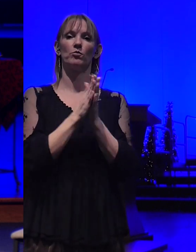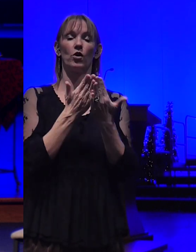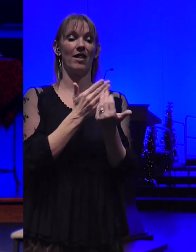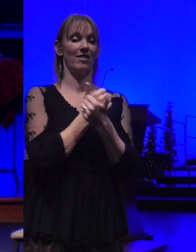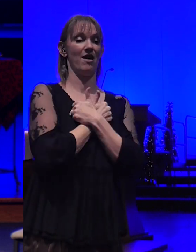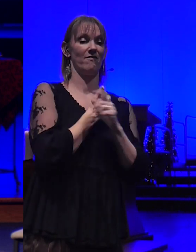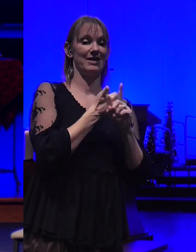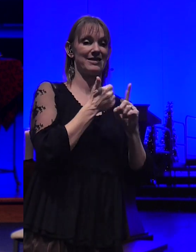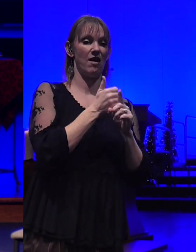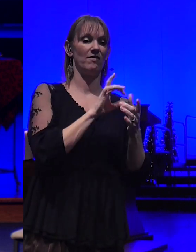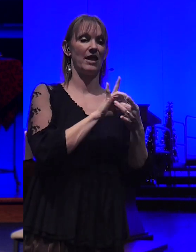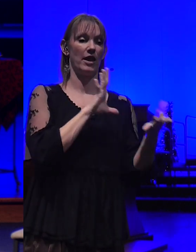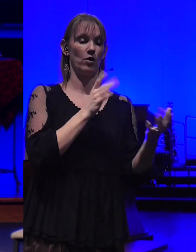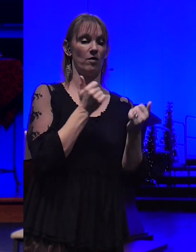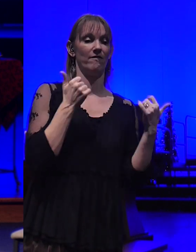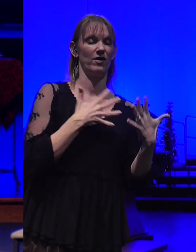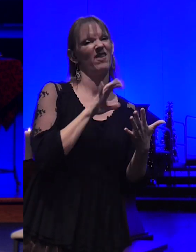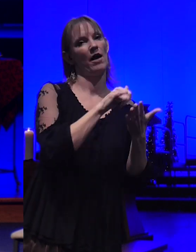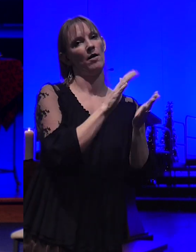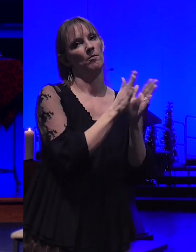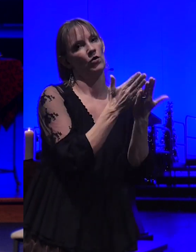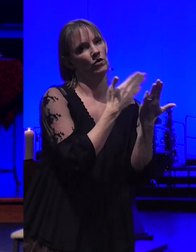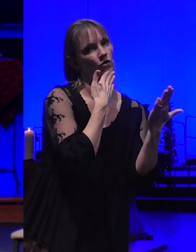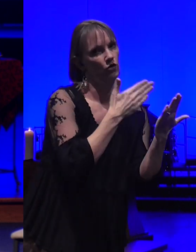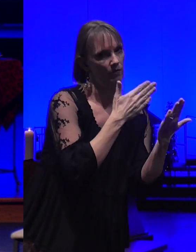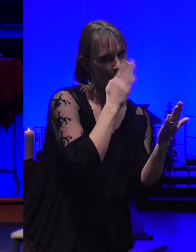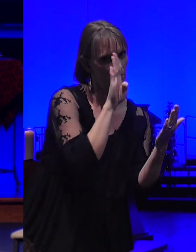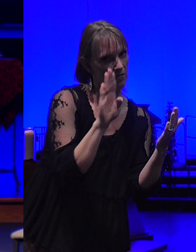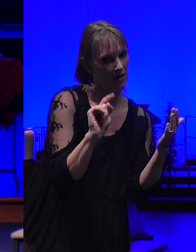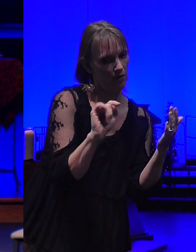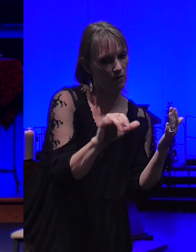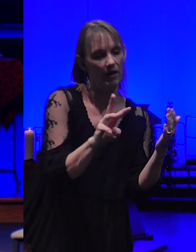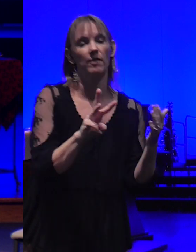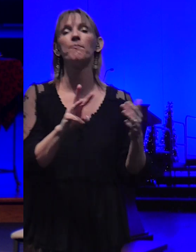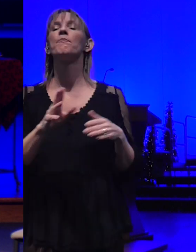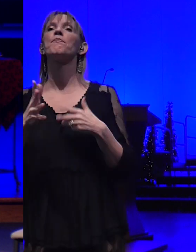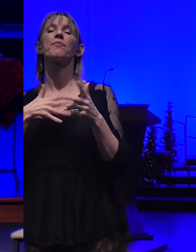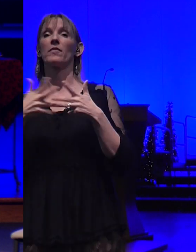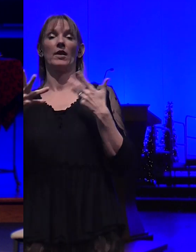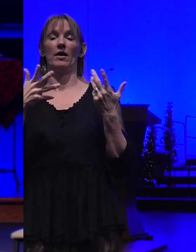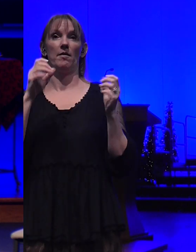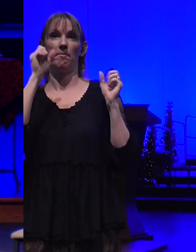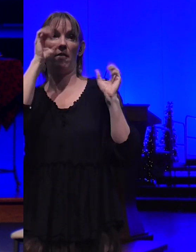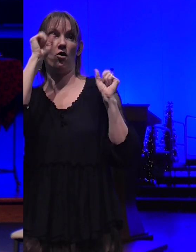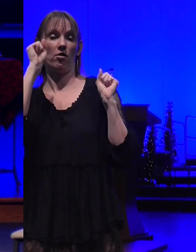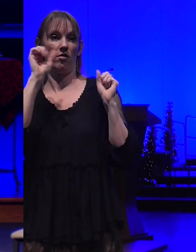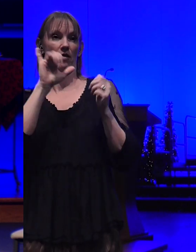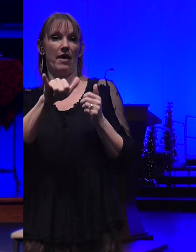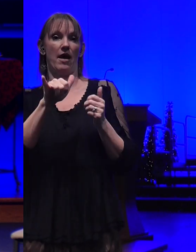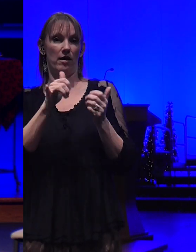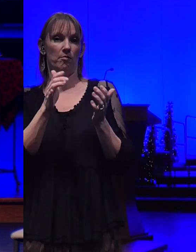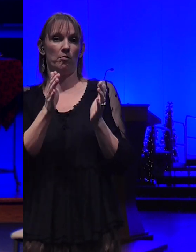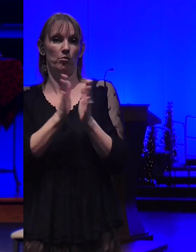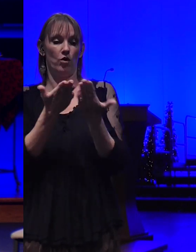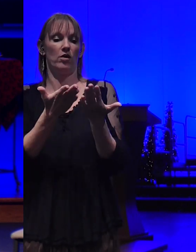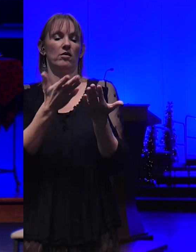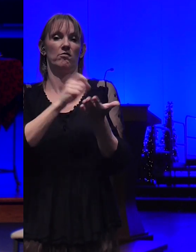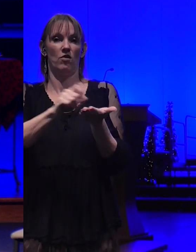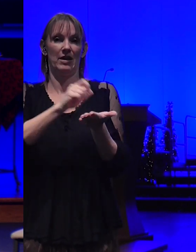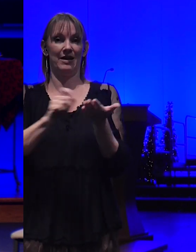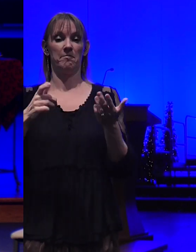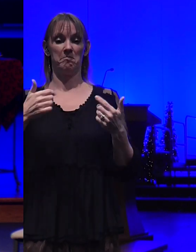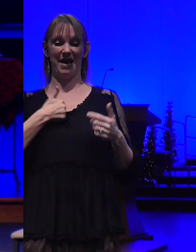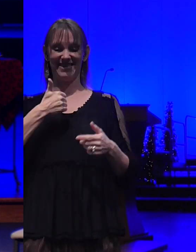Go of Fear. A phenomenal book, by the way. In fact, in many respects, it was a miracle the book was ever written at all. Dyslexic